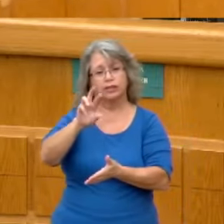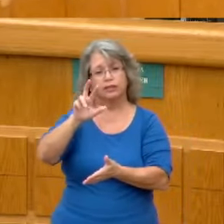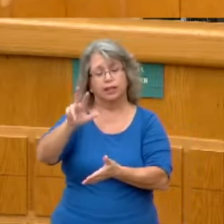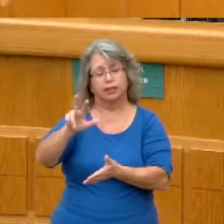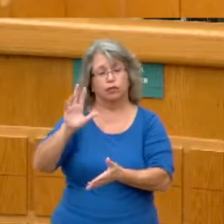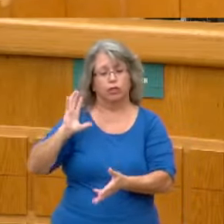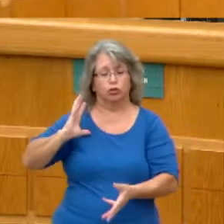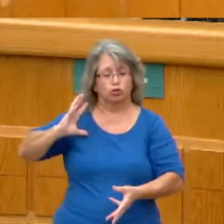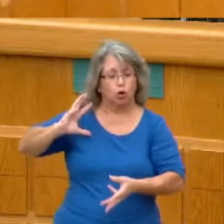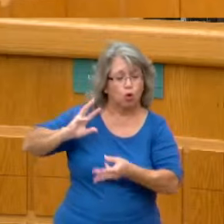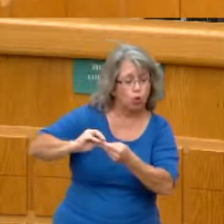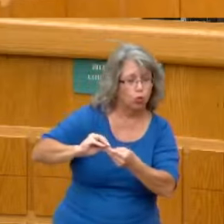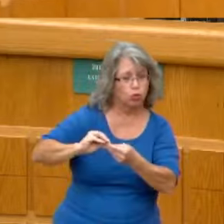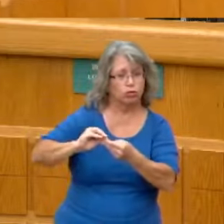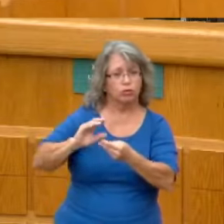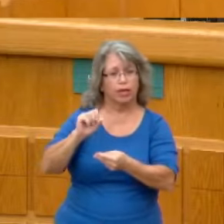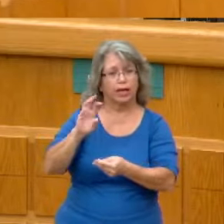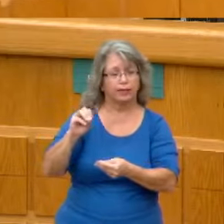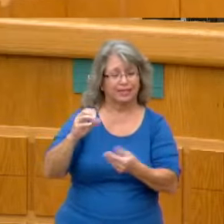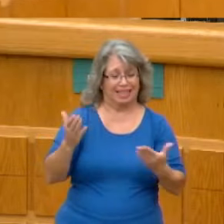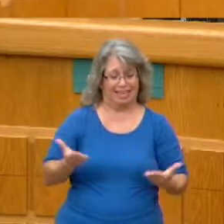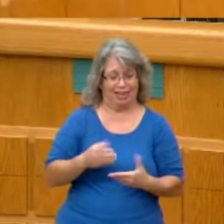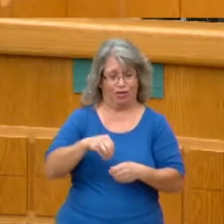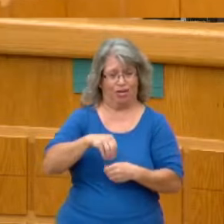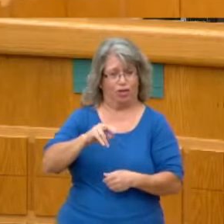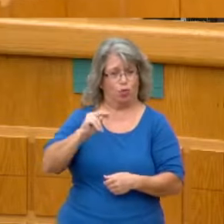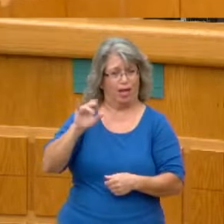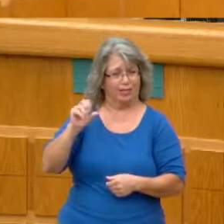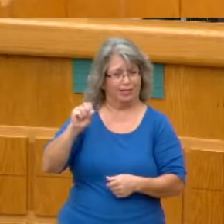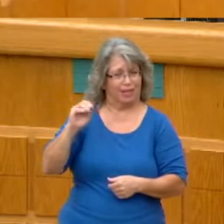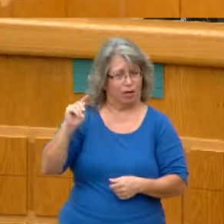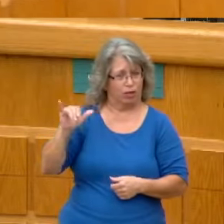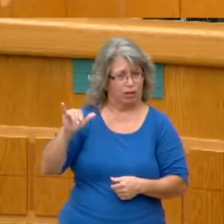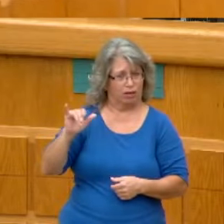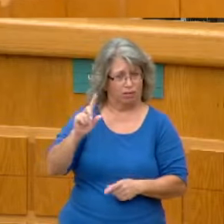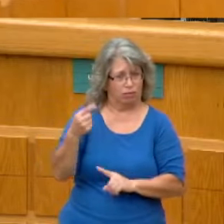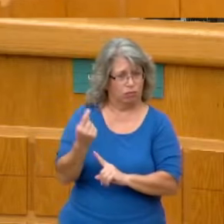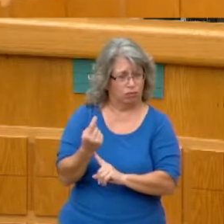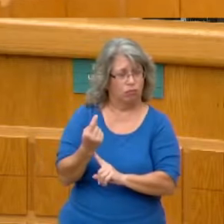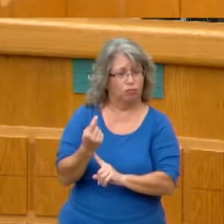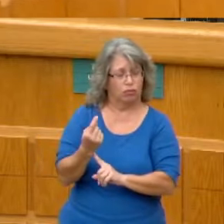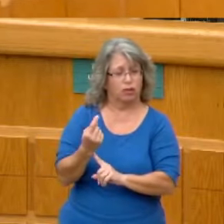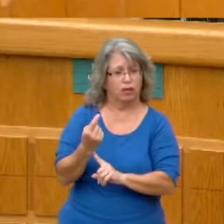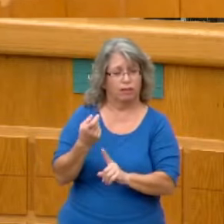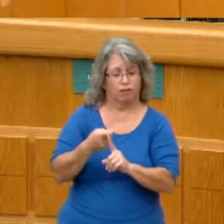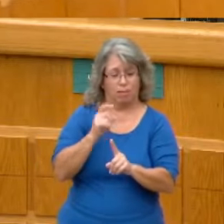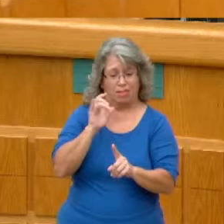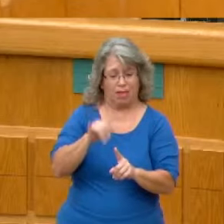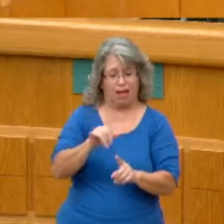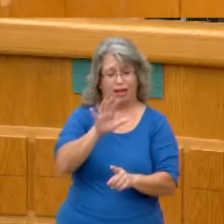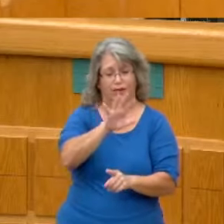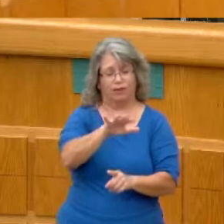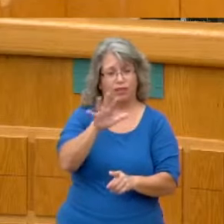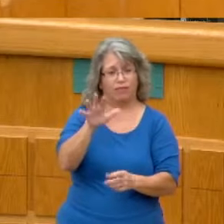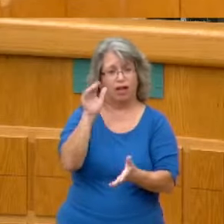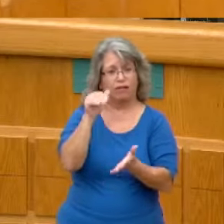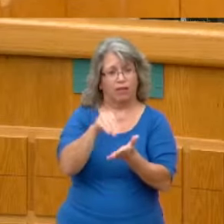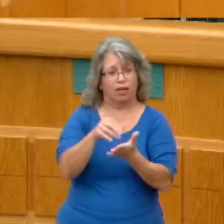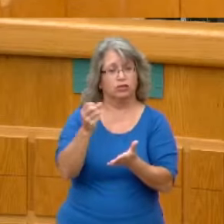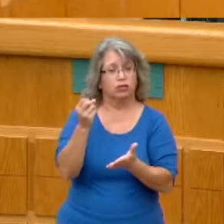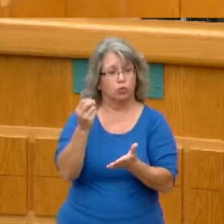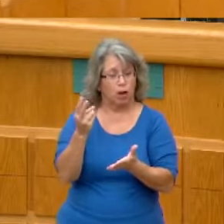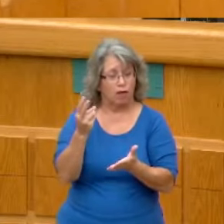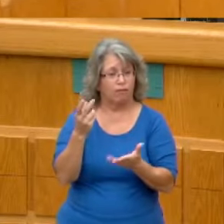61,863 total COVID-19 cases just here in Nueces County. And so of those cases, 55,012 have